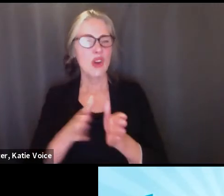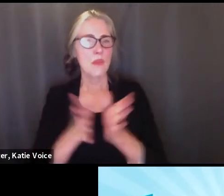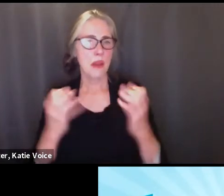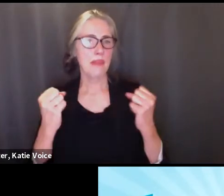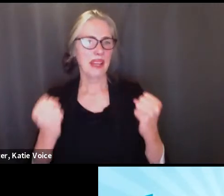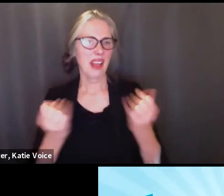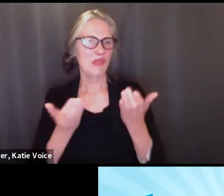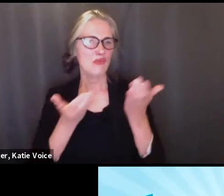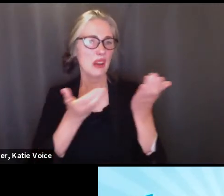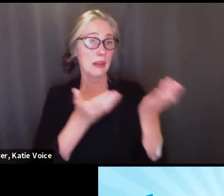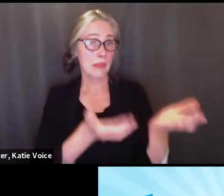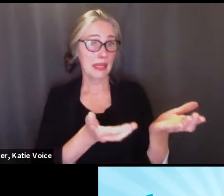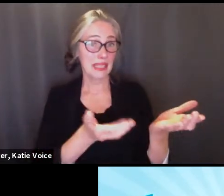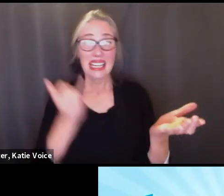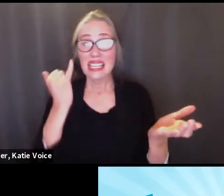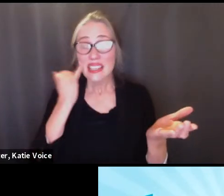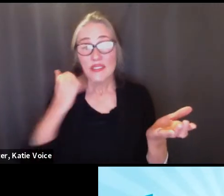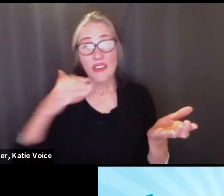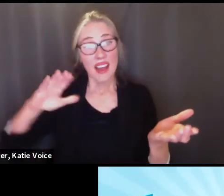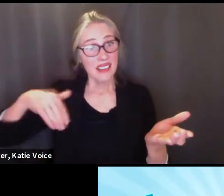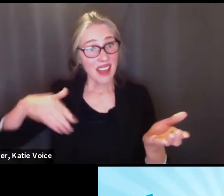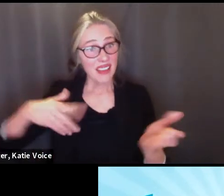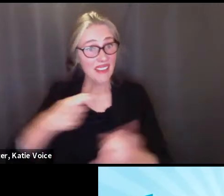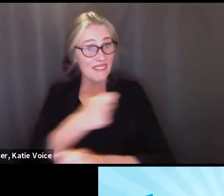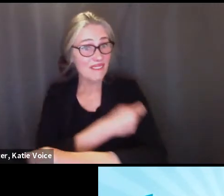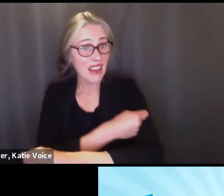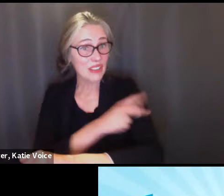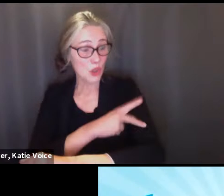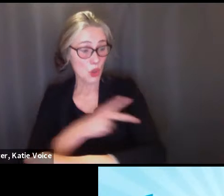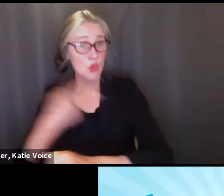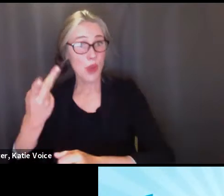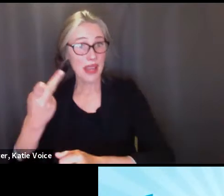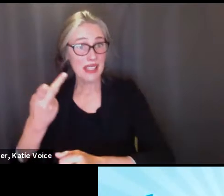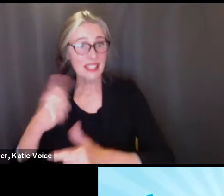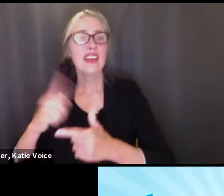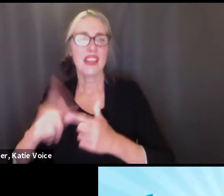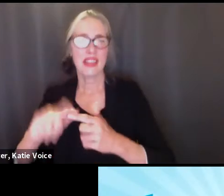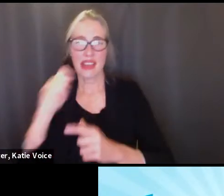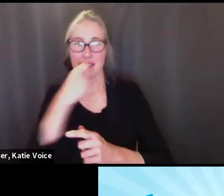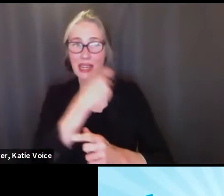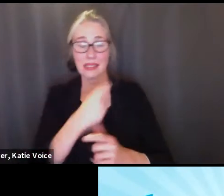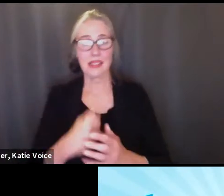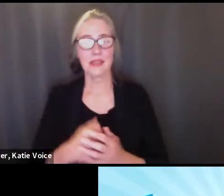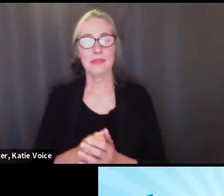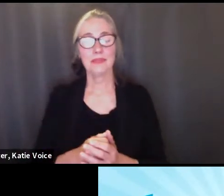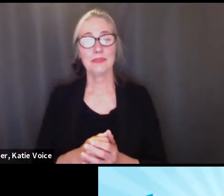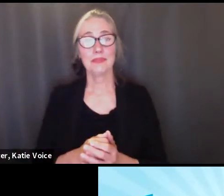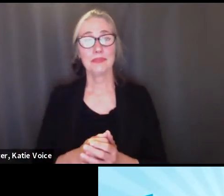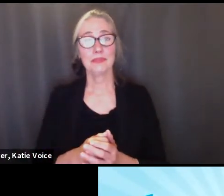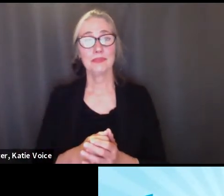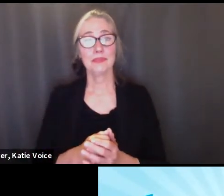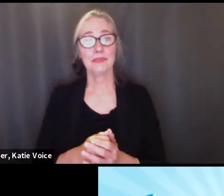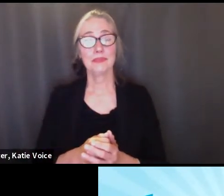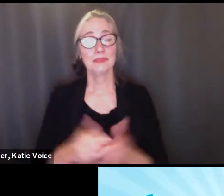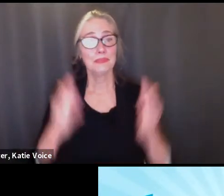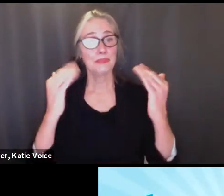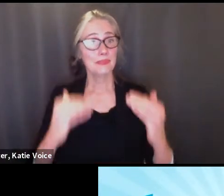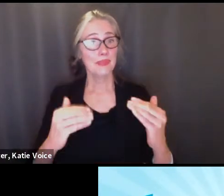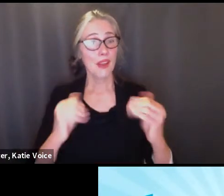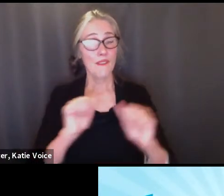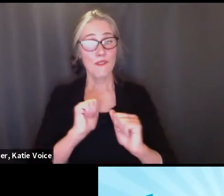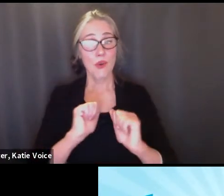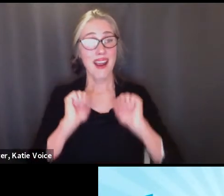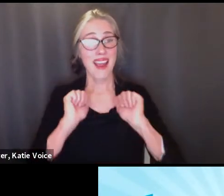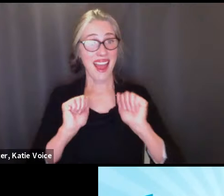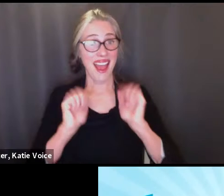with those who are not fully vaccinated. And then in athletics, we continue to test our